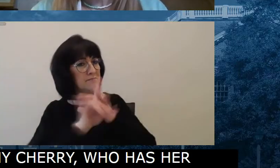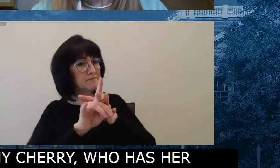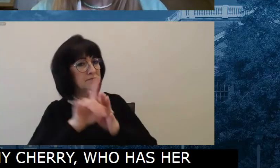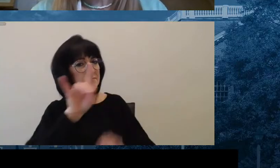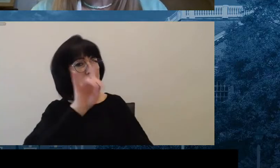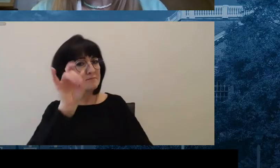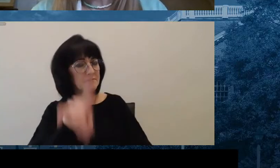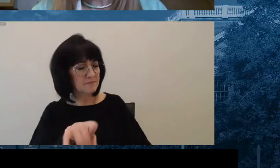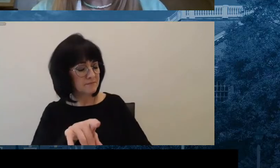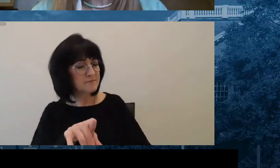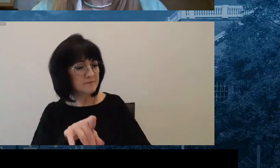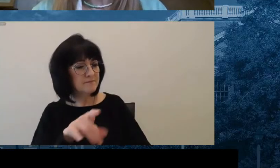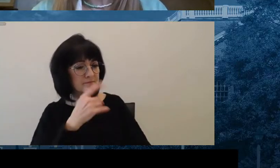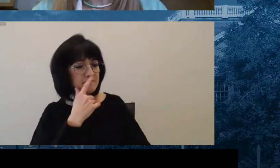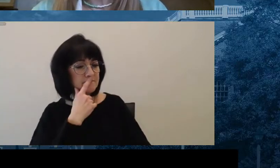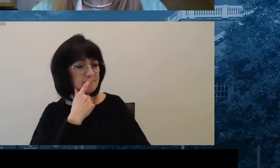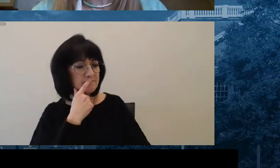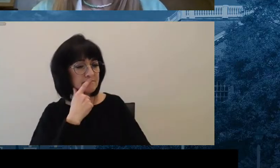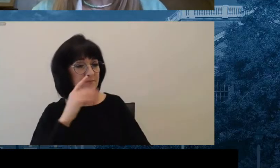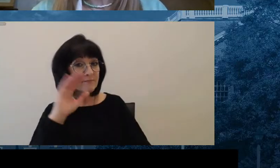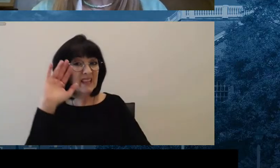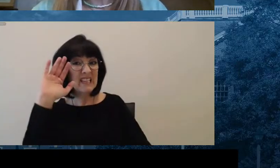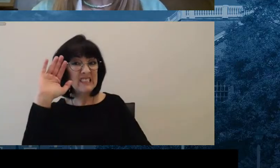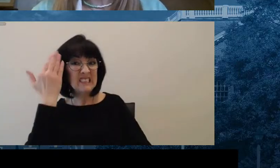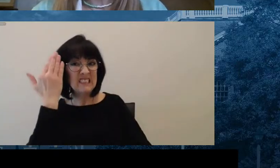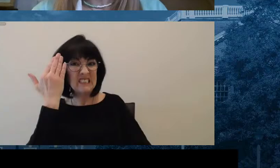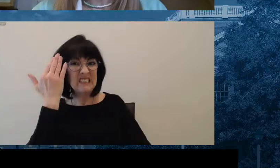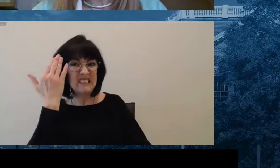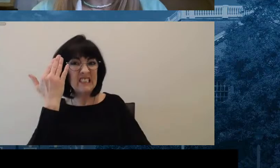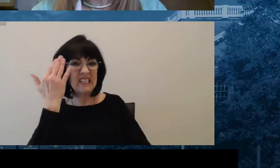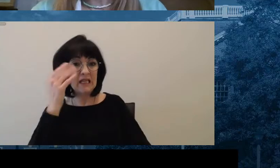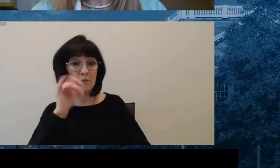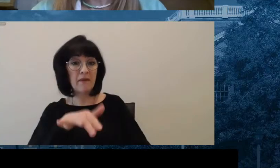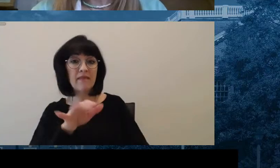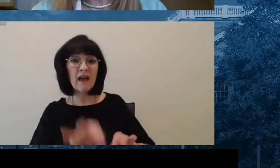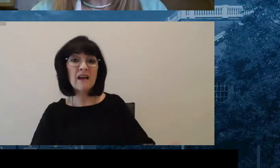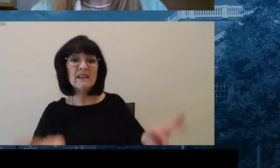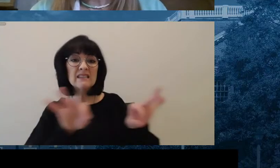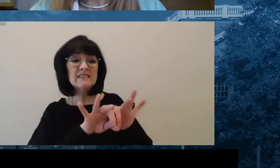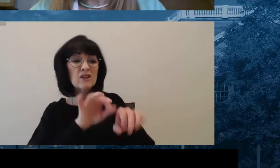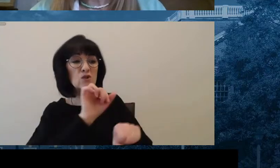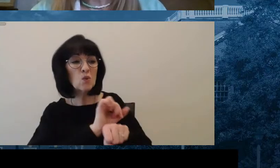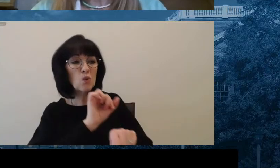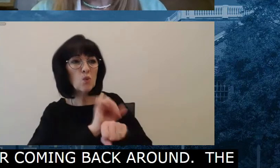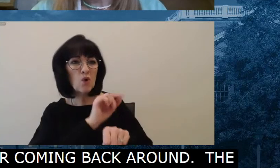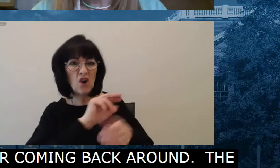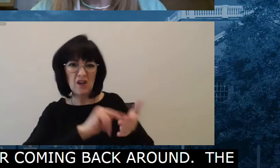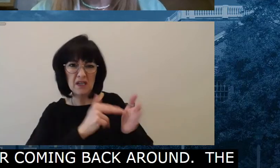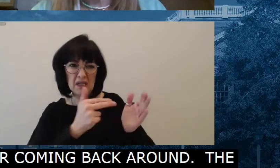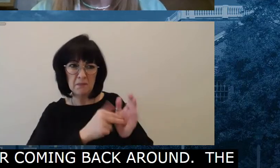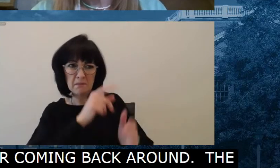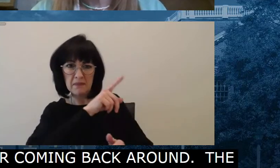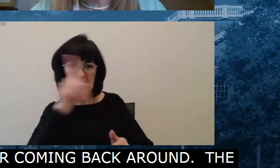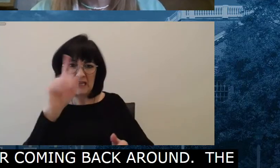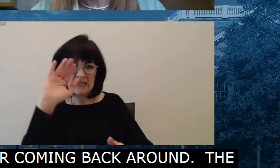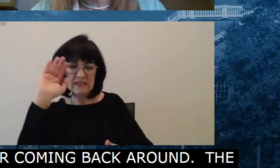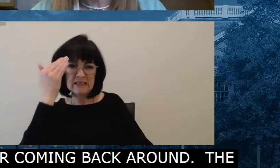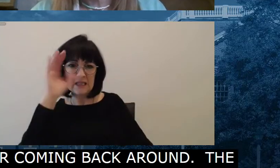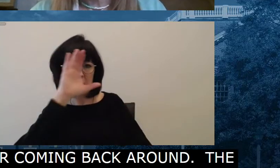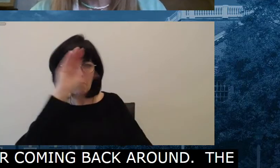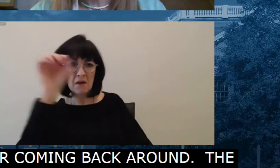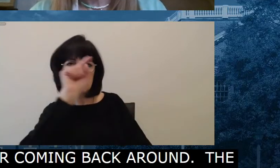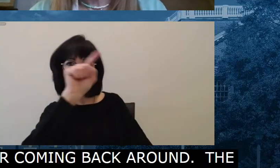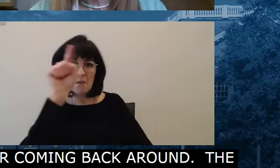onus, it really kind of appears to be on employers in this essential employee vaccination process. The onus is on the employer, but what if the